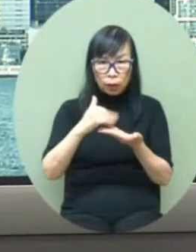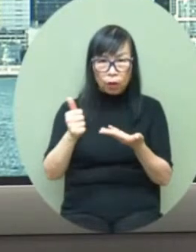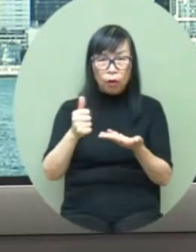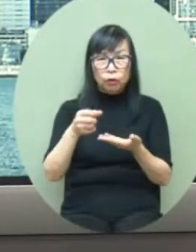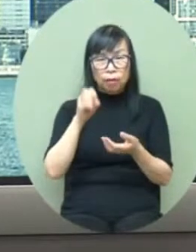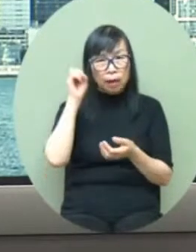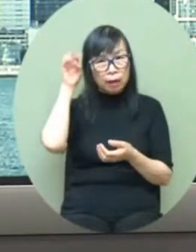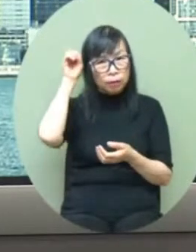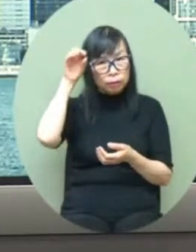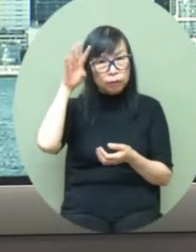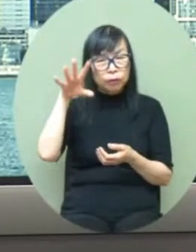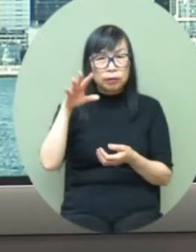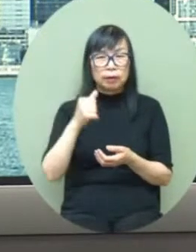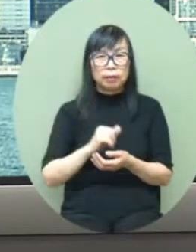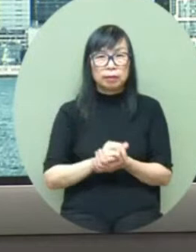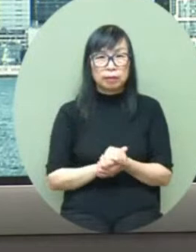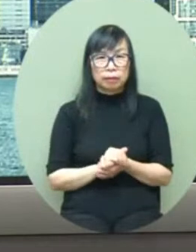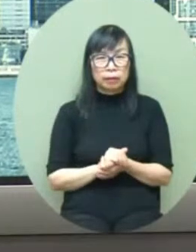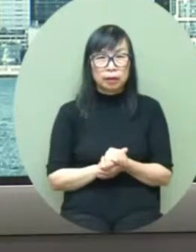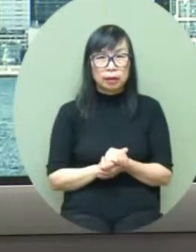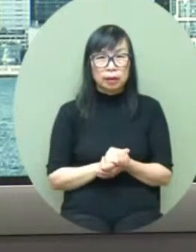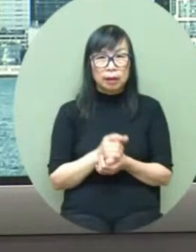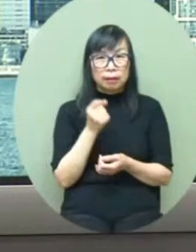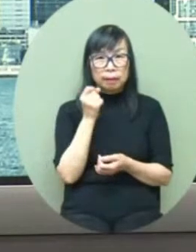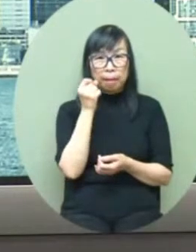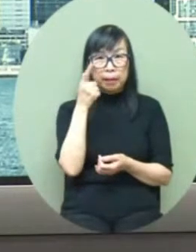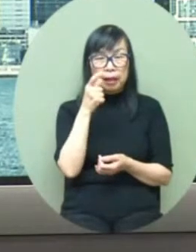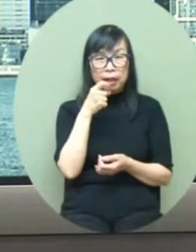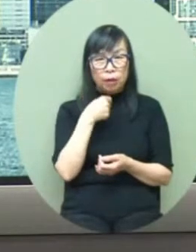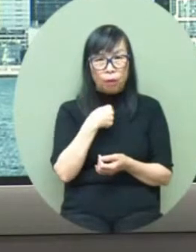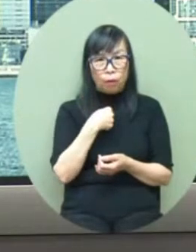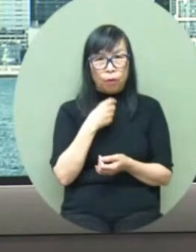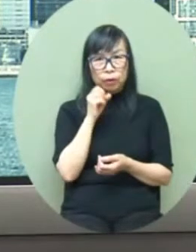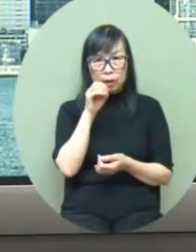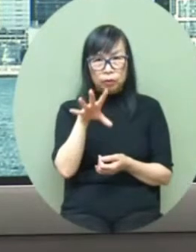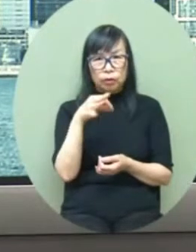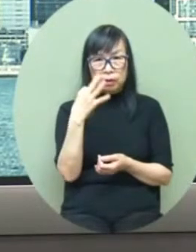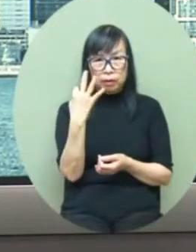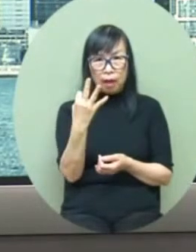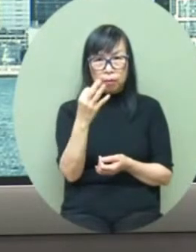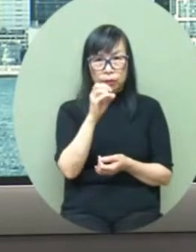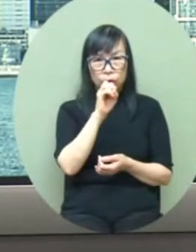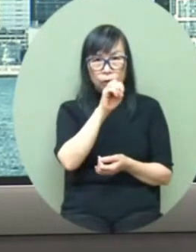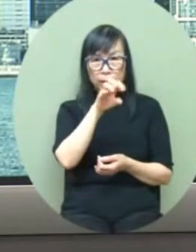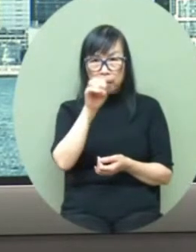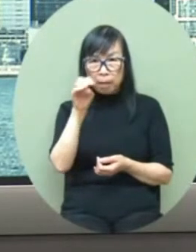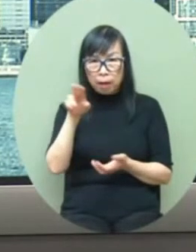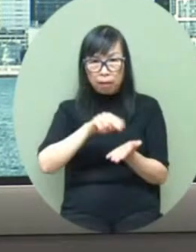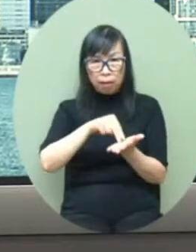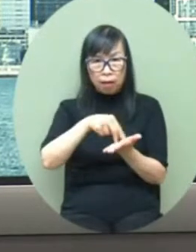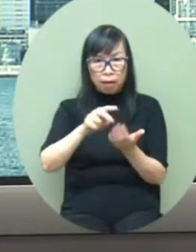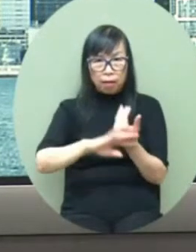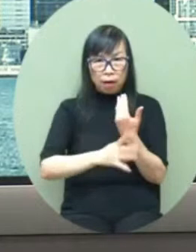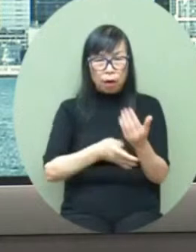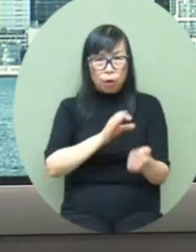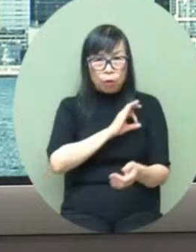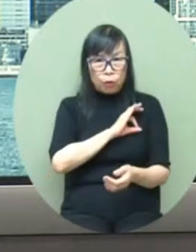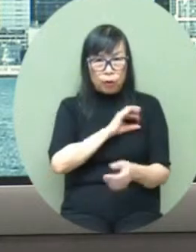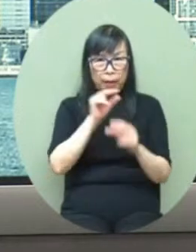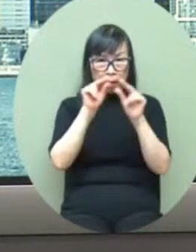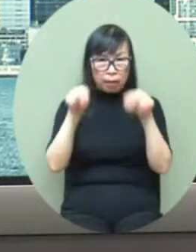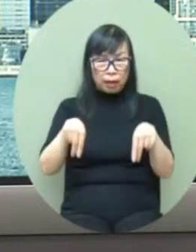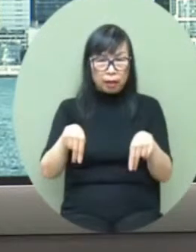questions, and we had very good exchange, and I learned from their constructive input. I have